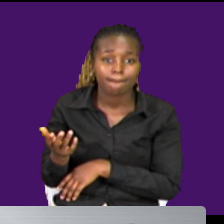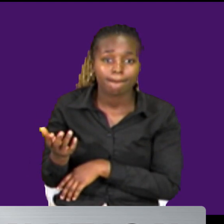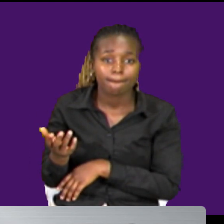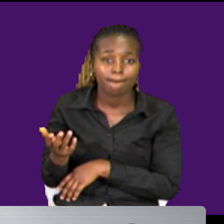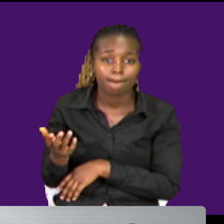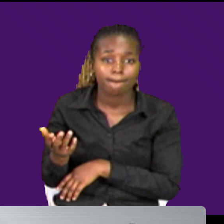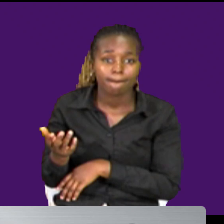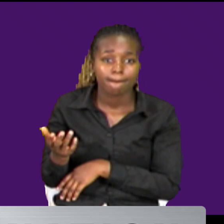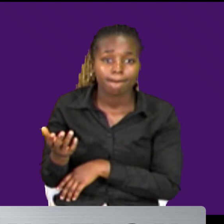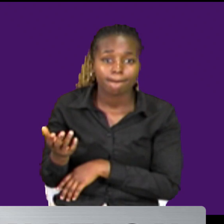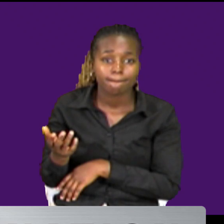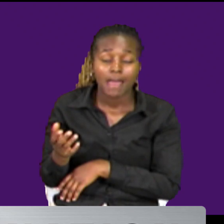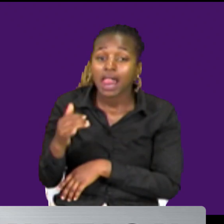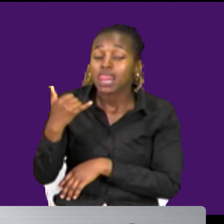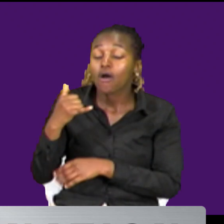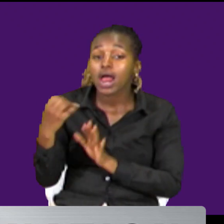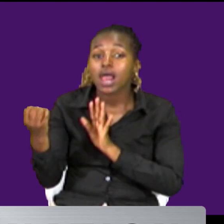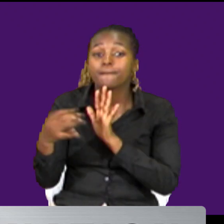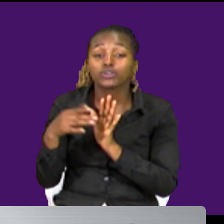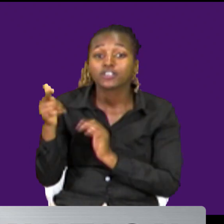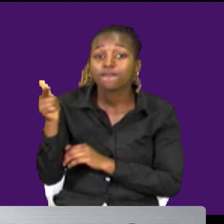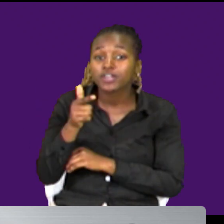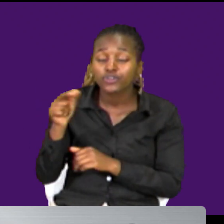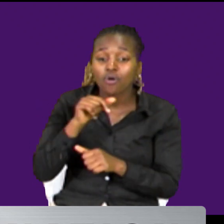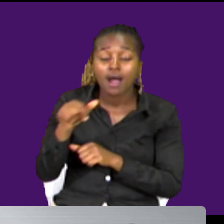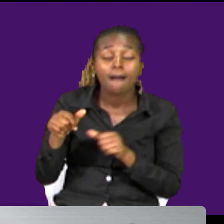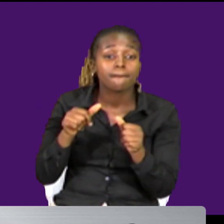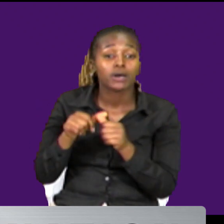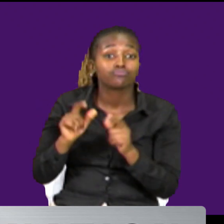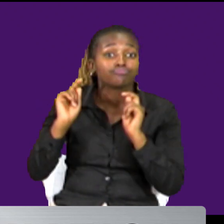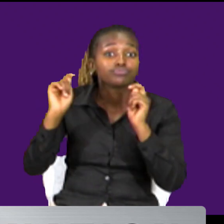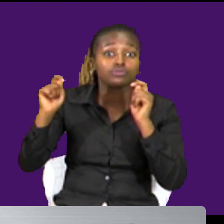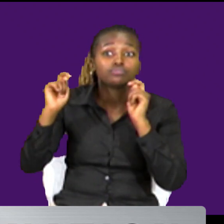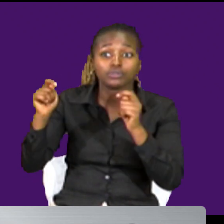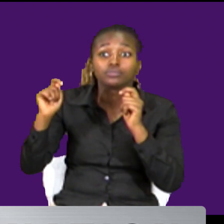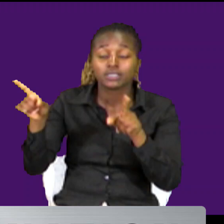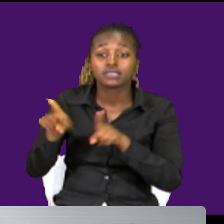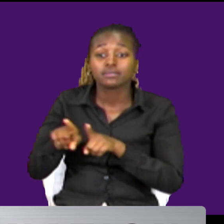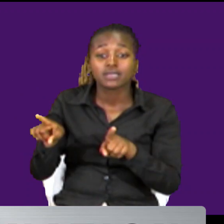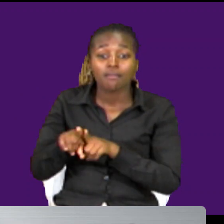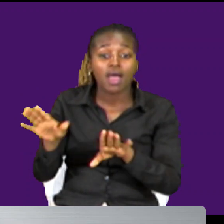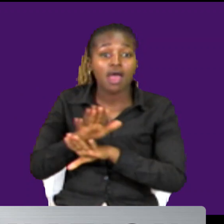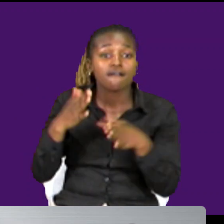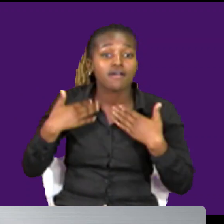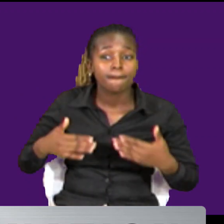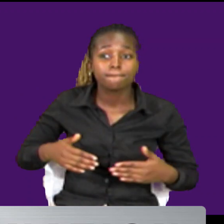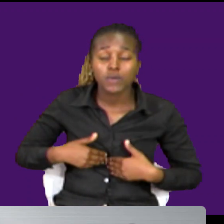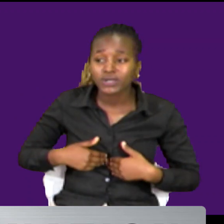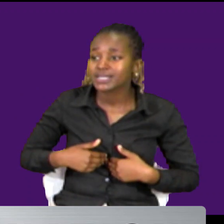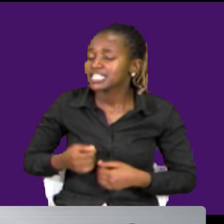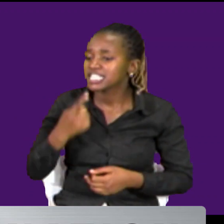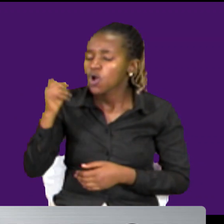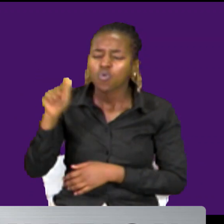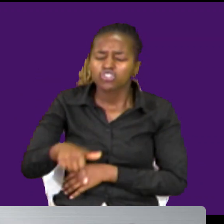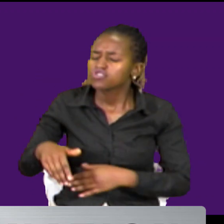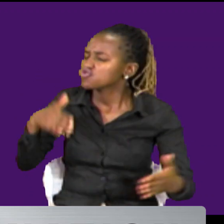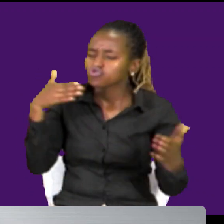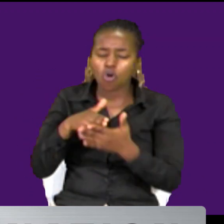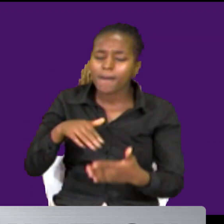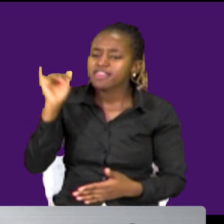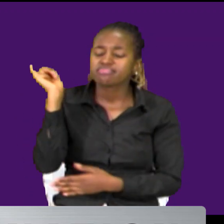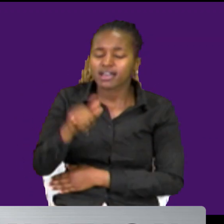some kind of clip on demonstrations. Literally everybody in the matatu told the person to switch off that